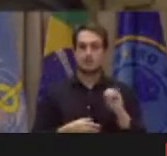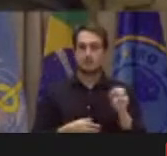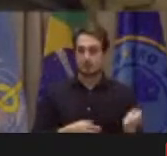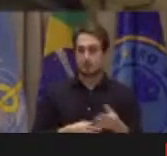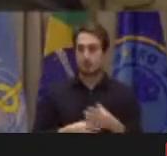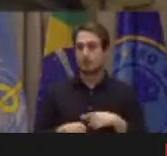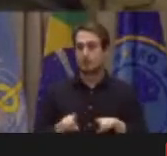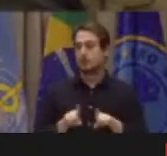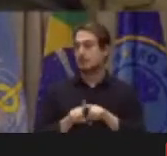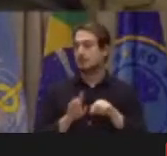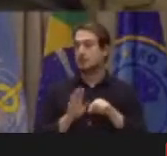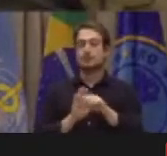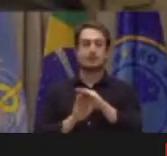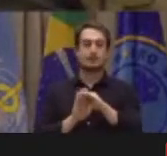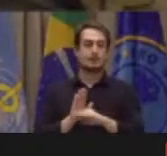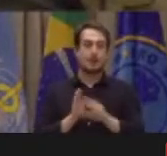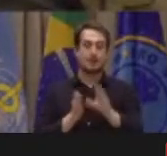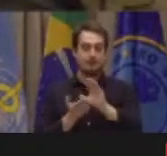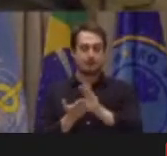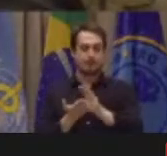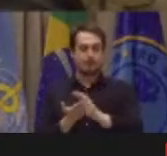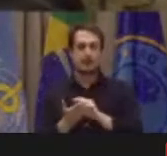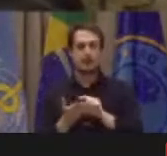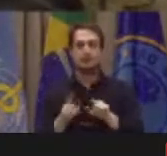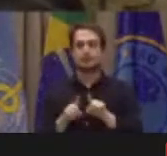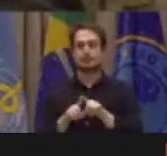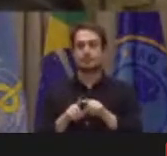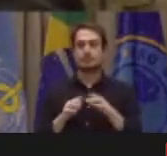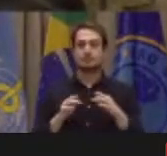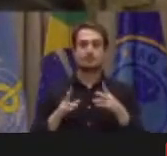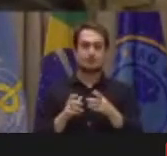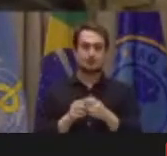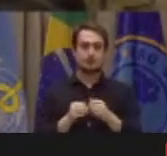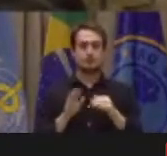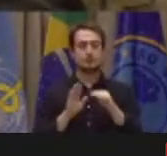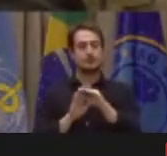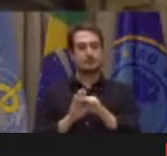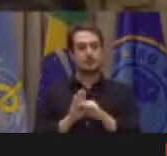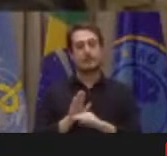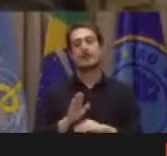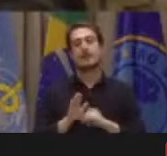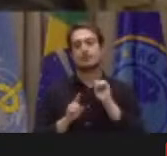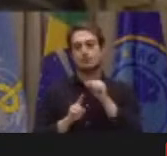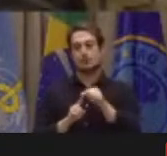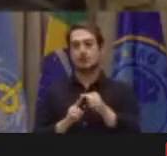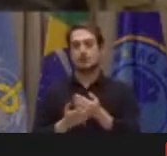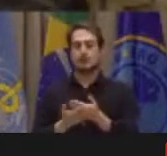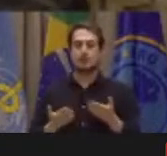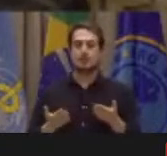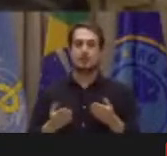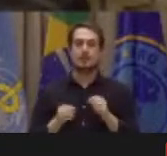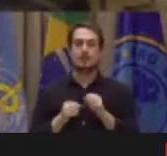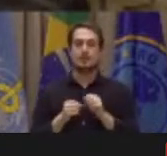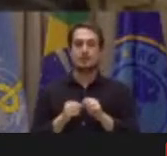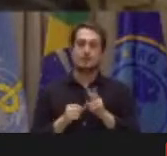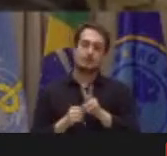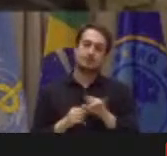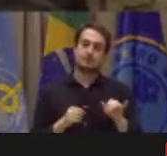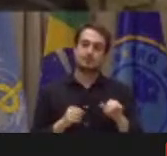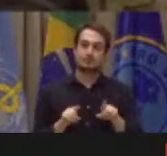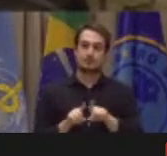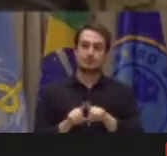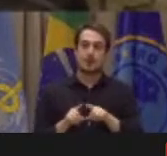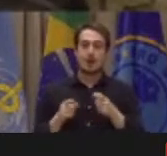this was something innovative. We have the budget, we have the interest, we have everything that we need to